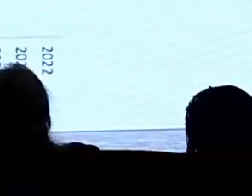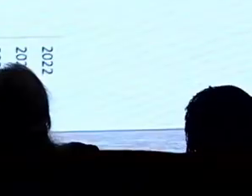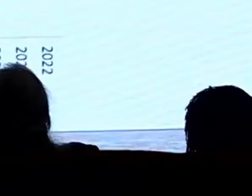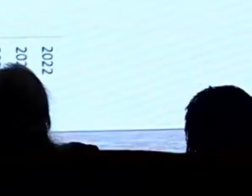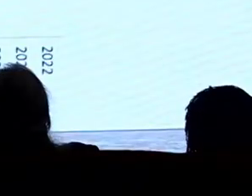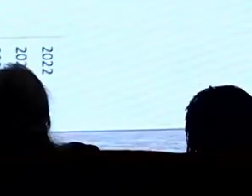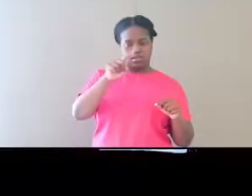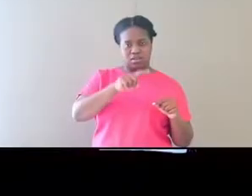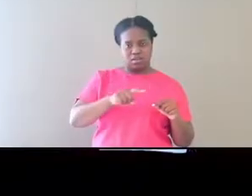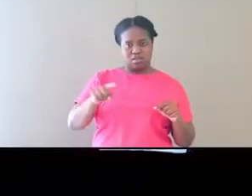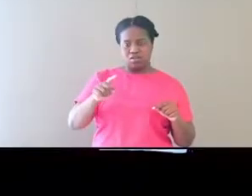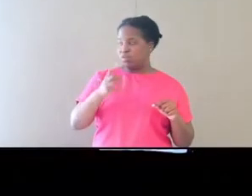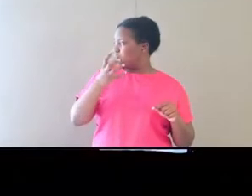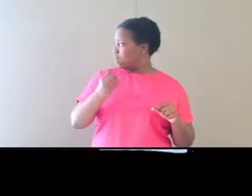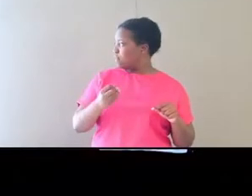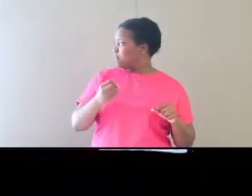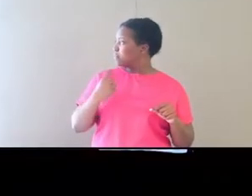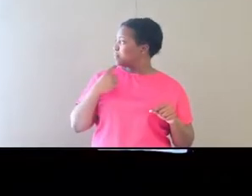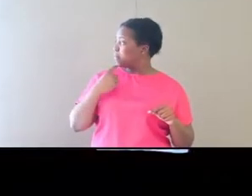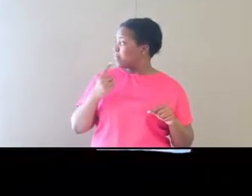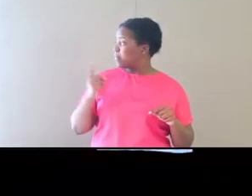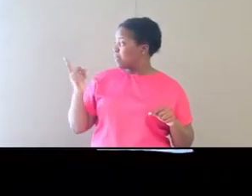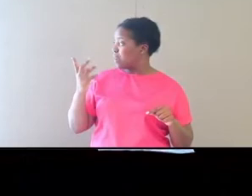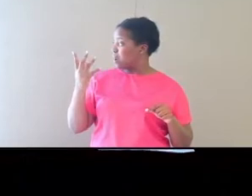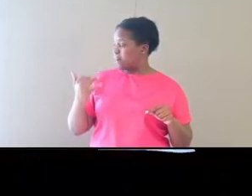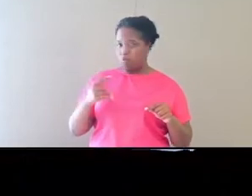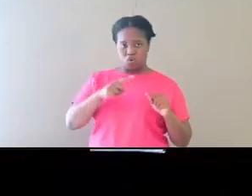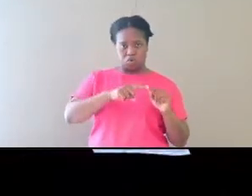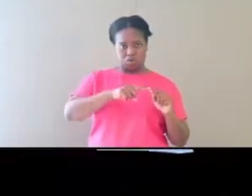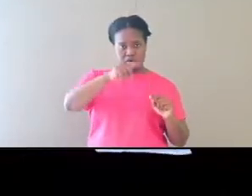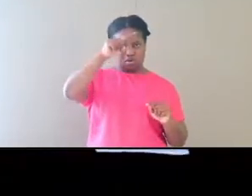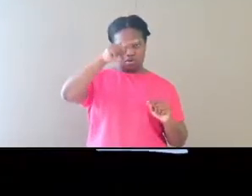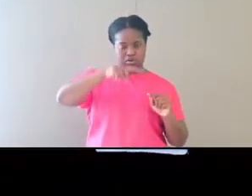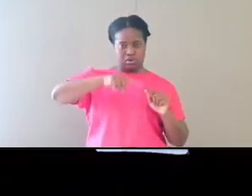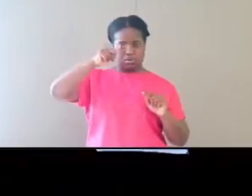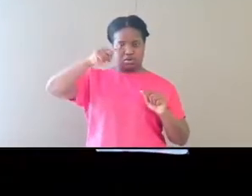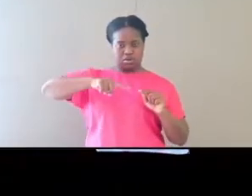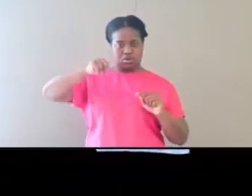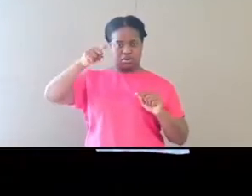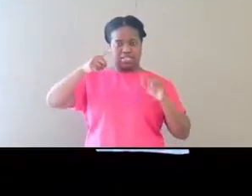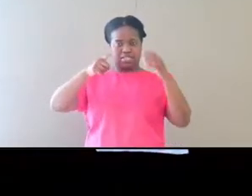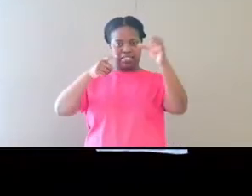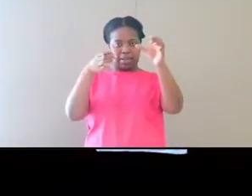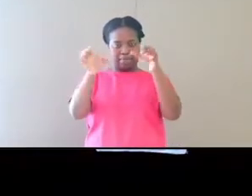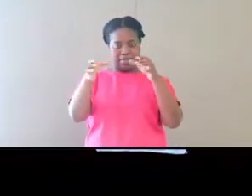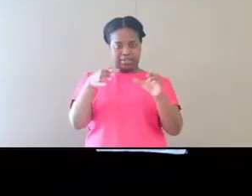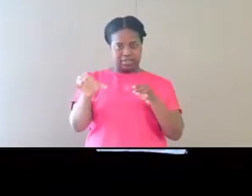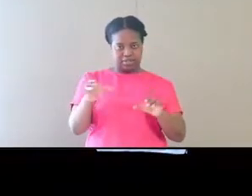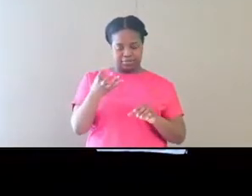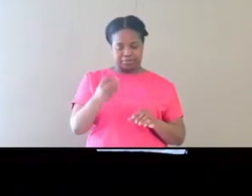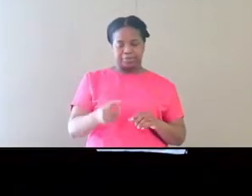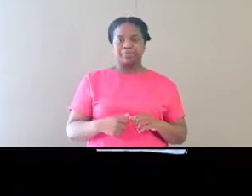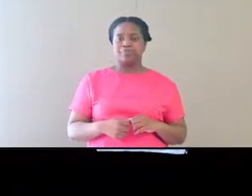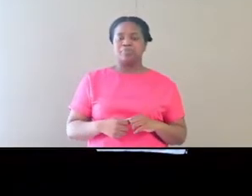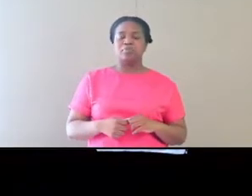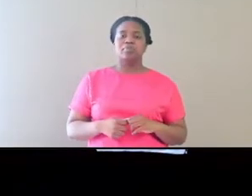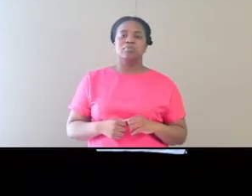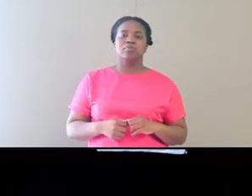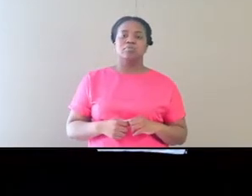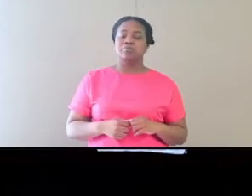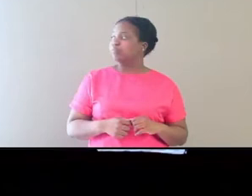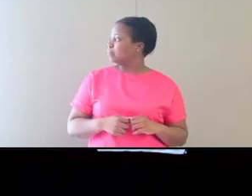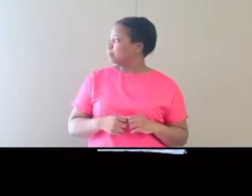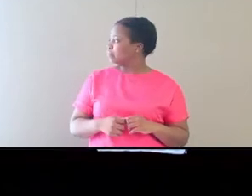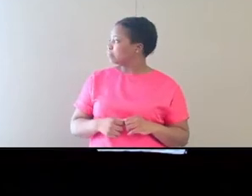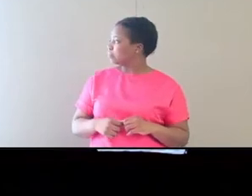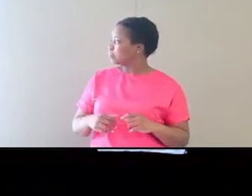line, and then an increase. And I'm going to tell you more about what happened. I'm to break this up into segments, because there were different phases in which this happened. So here